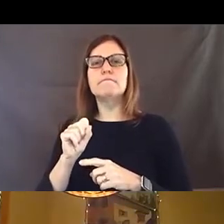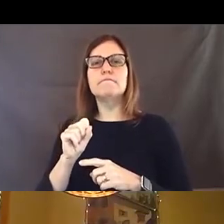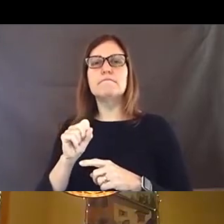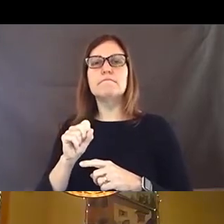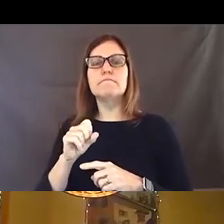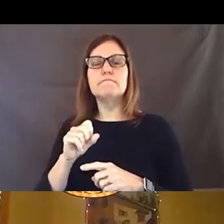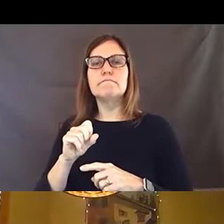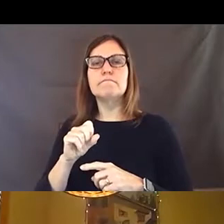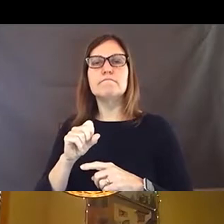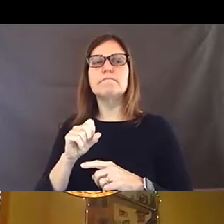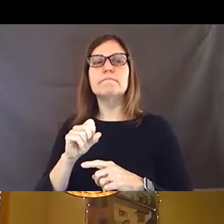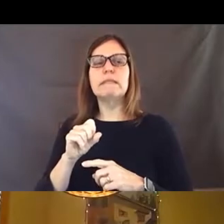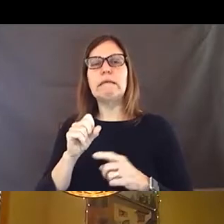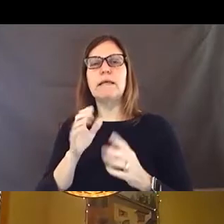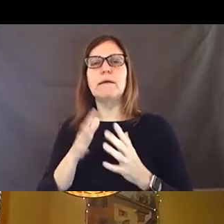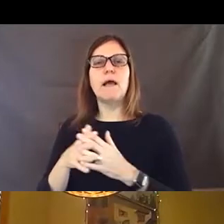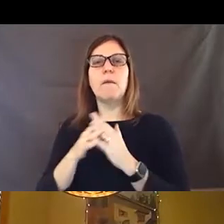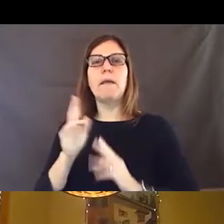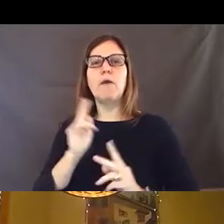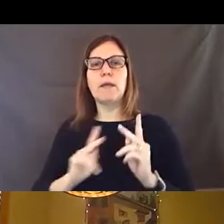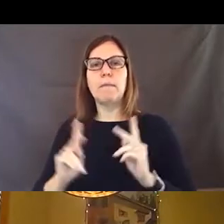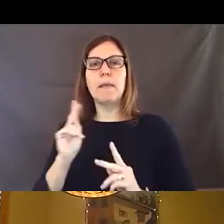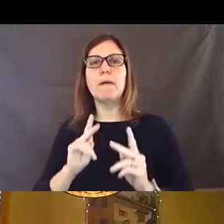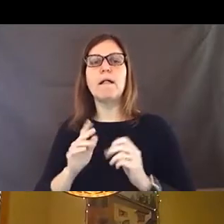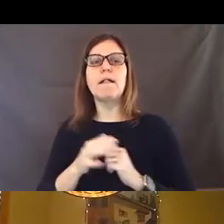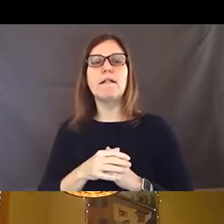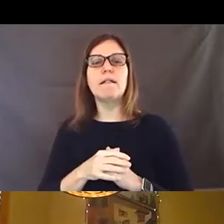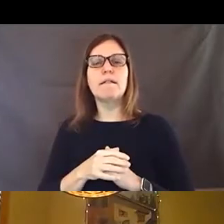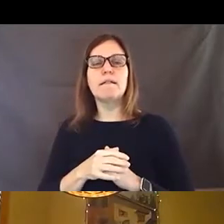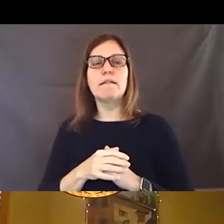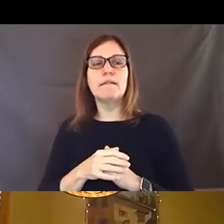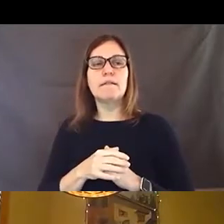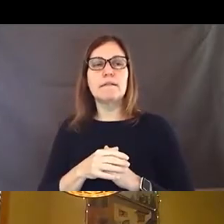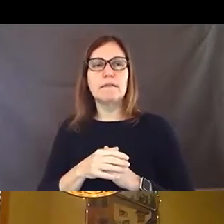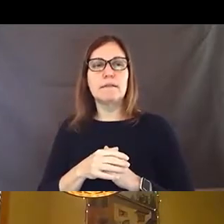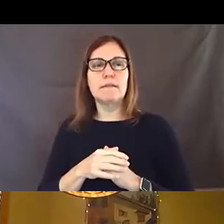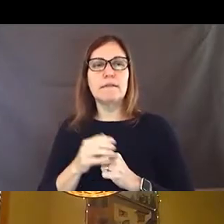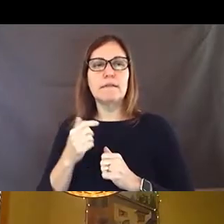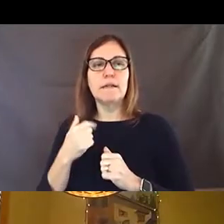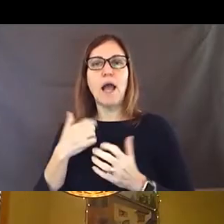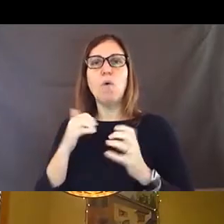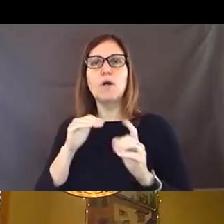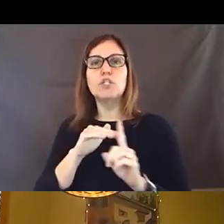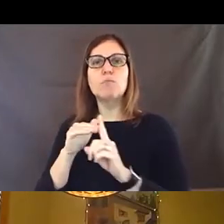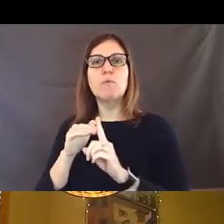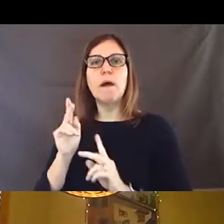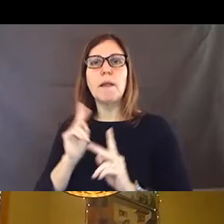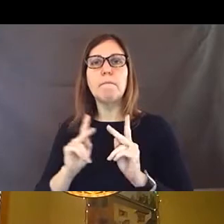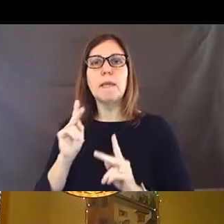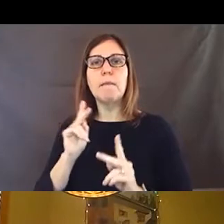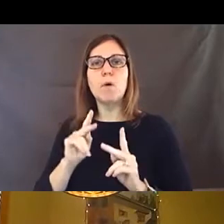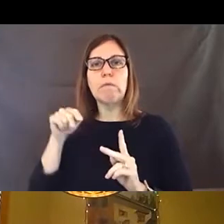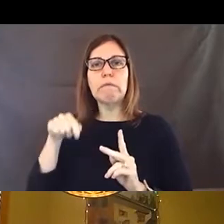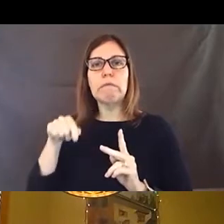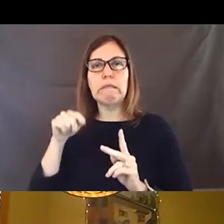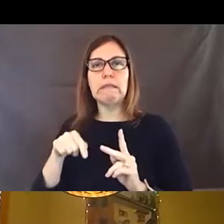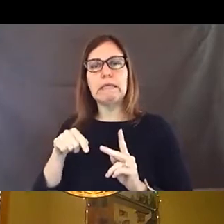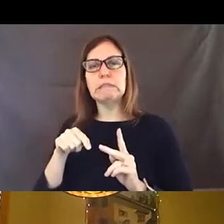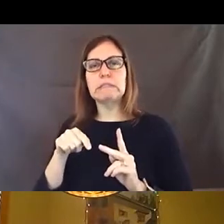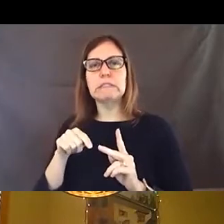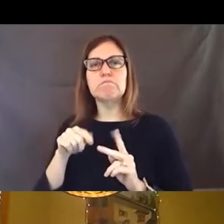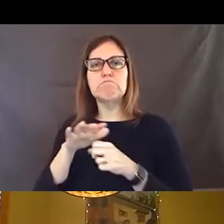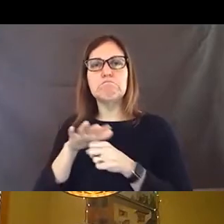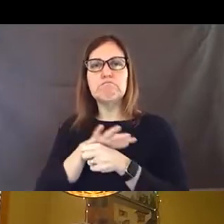like to remind the council, the municipality of Pittsburgh, to bear